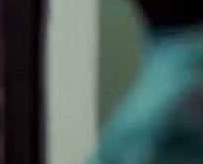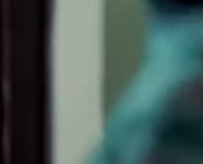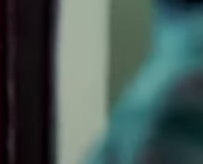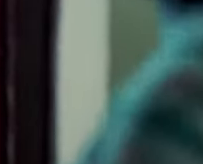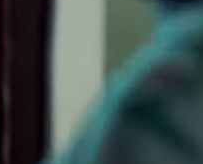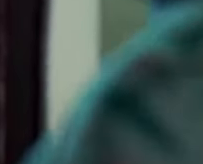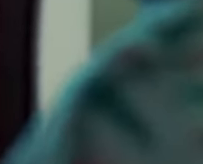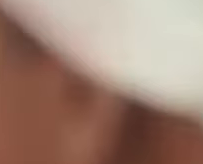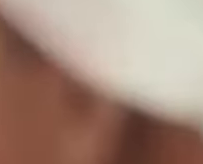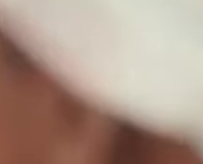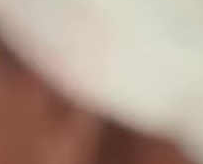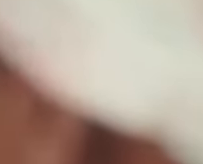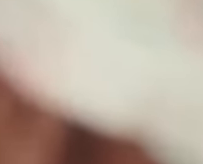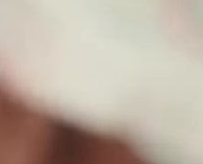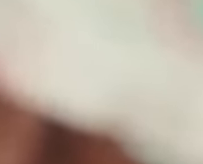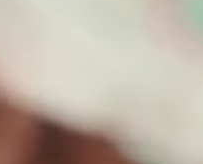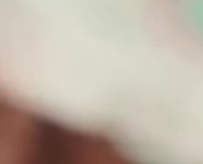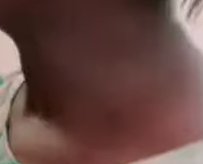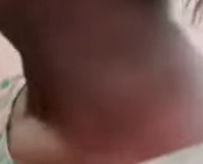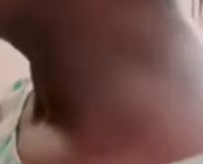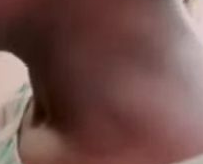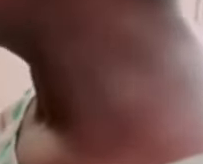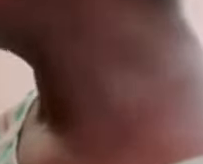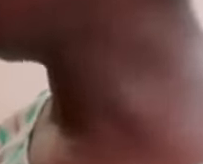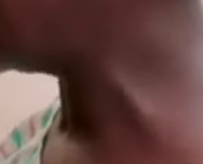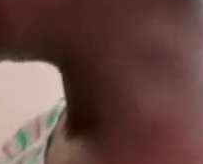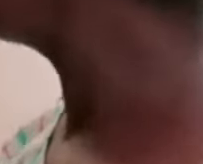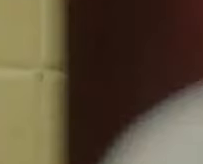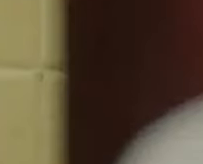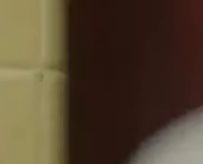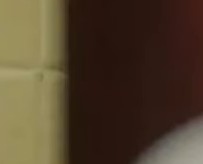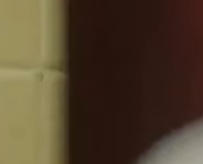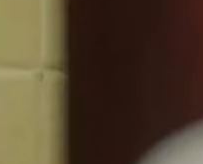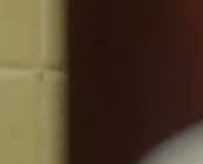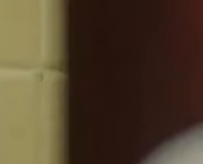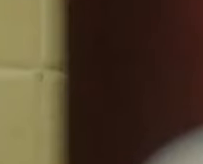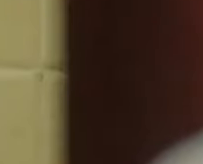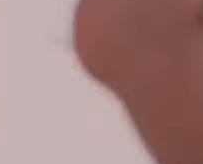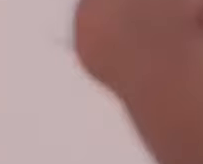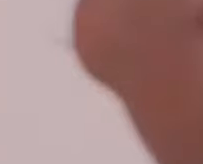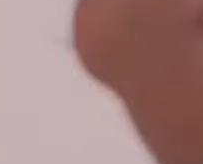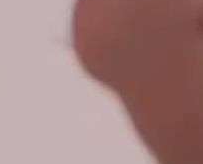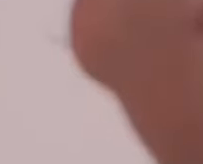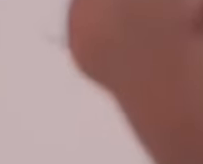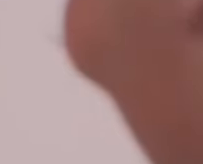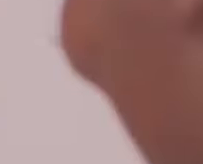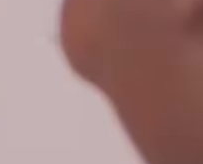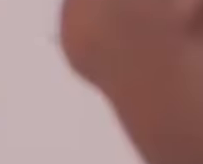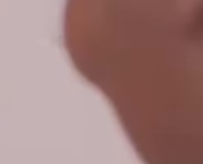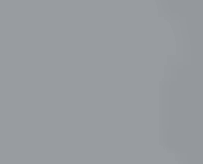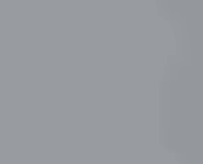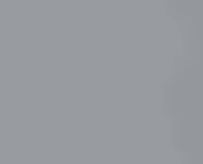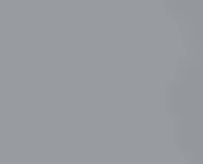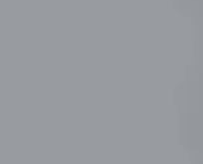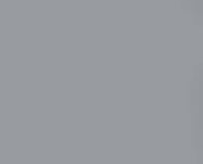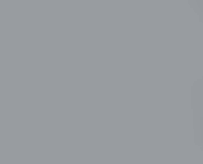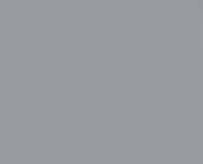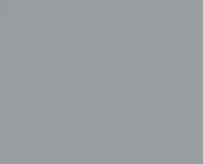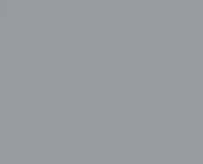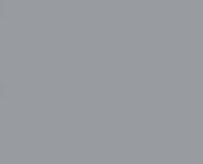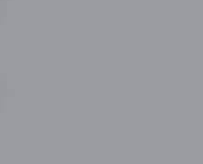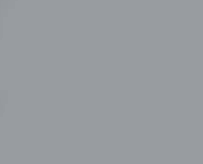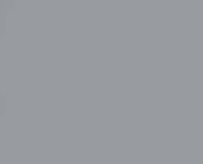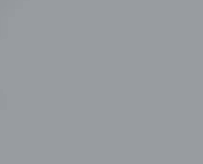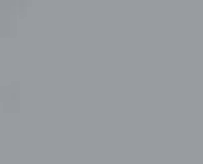Ah, Selena! Mama Zawadi, how do you keep your toilet clean? I use normal detergent and bleach for washing. The detergent and bleach cleanless can leave behind